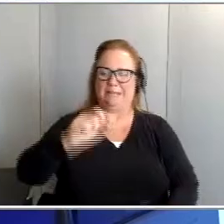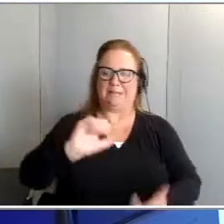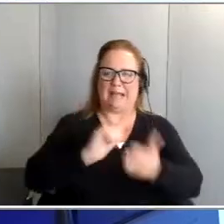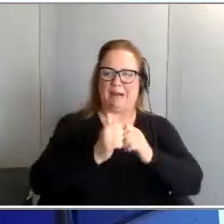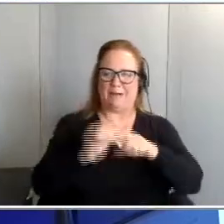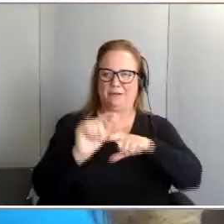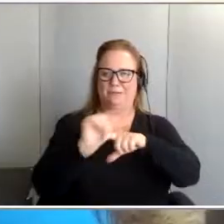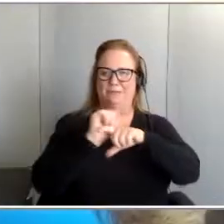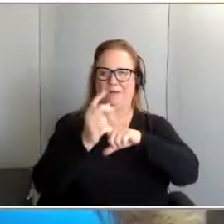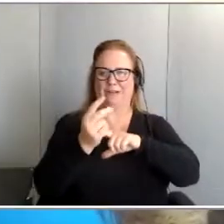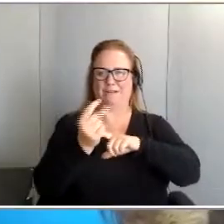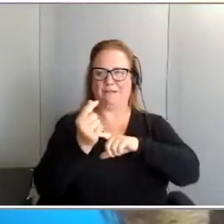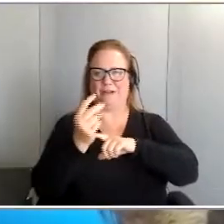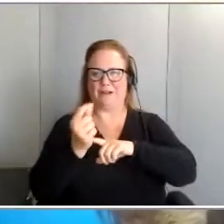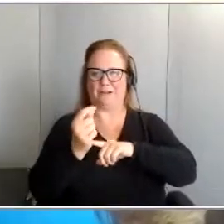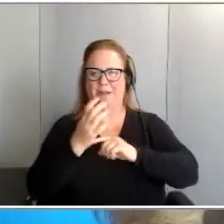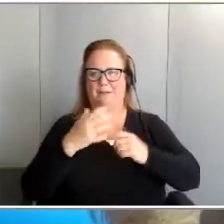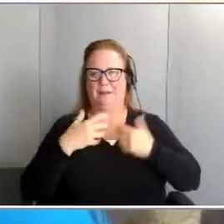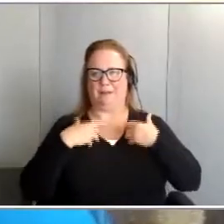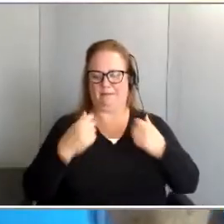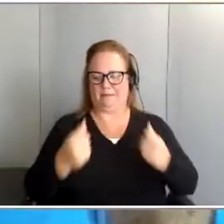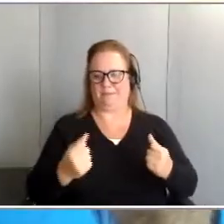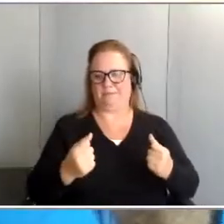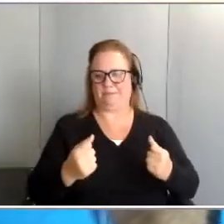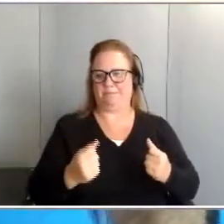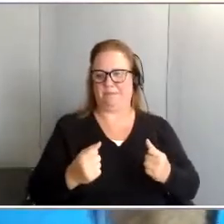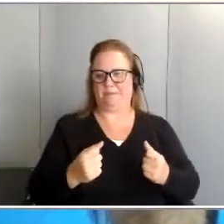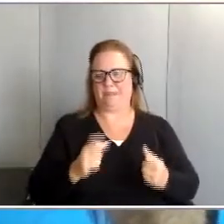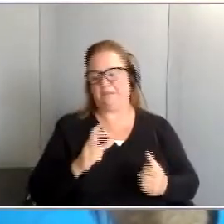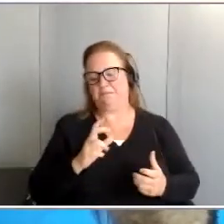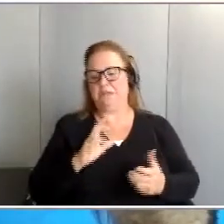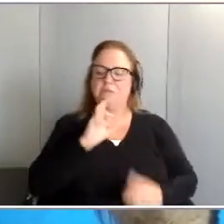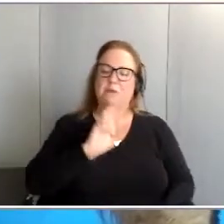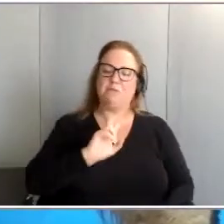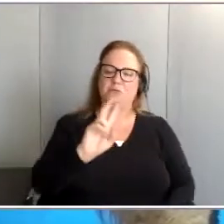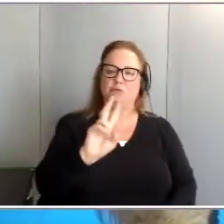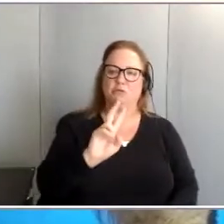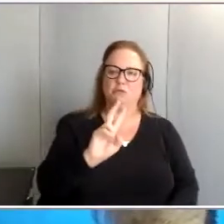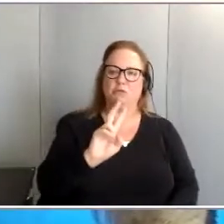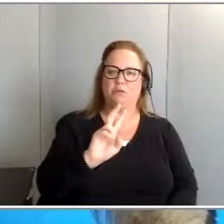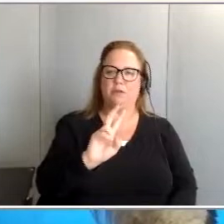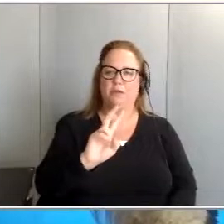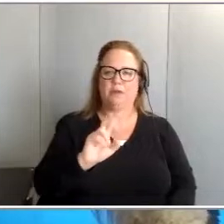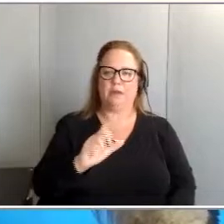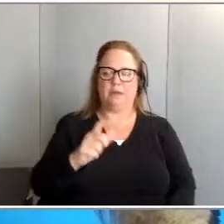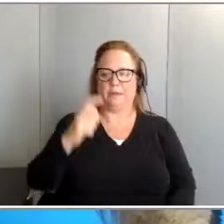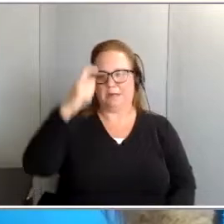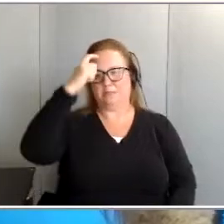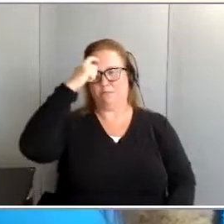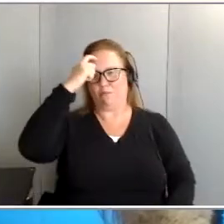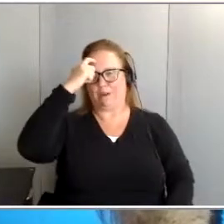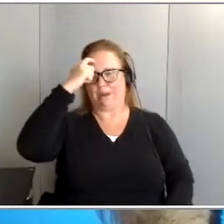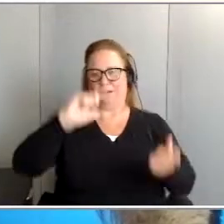It took until he was about 2. And then, like, the big boy brain kicks in right about then. And Yeah.